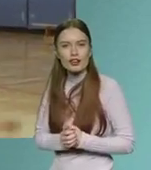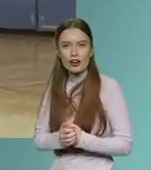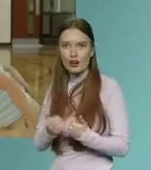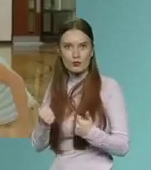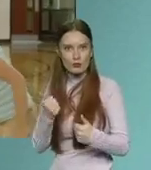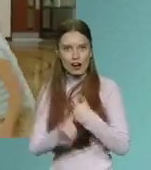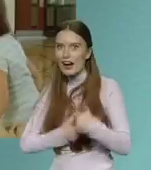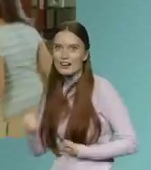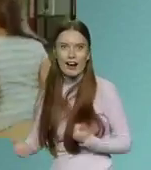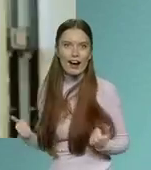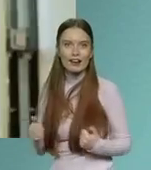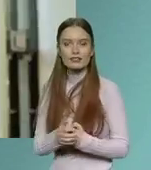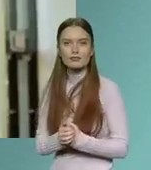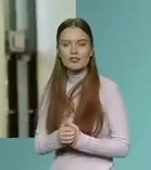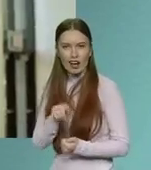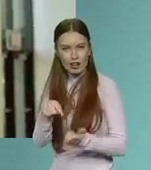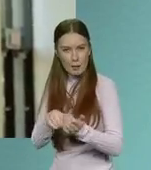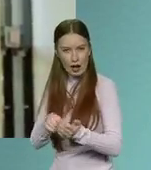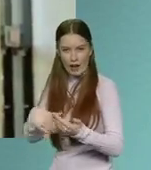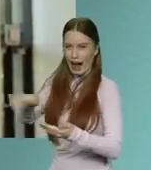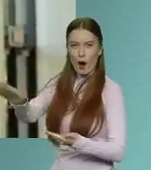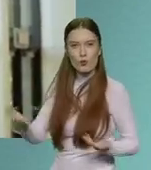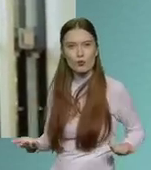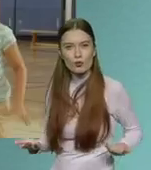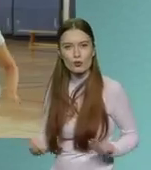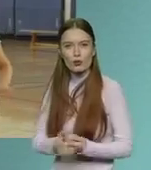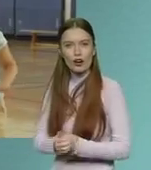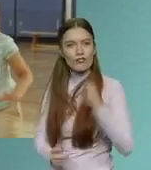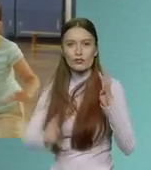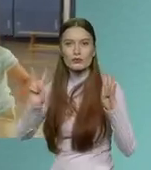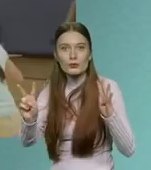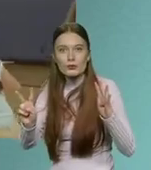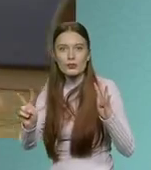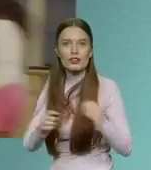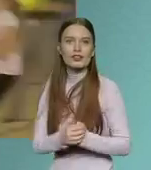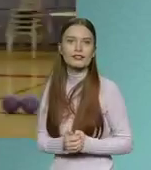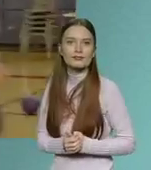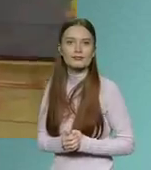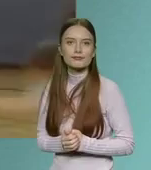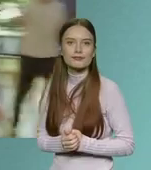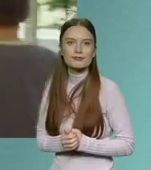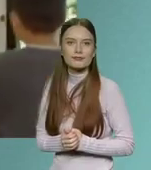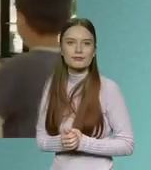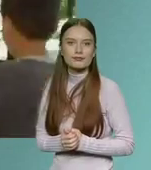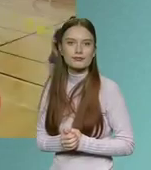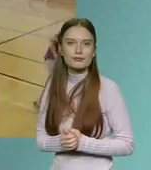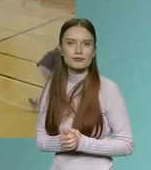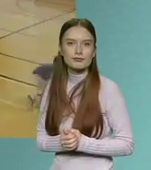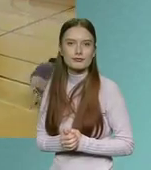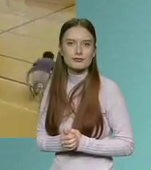Microraptors. Tamara, you're out! That's 4-2 for the Microraptors. Rainy and Curtis get a